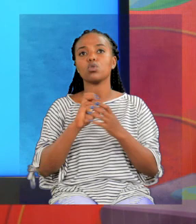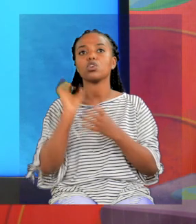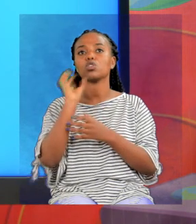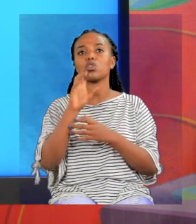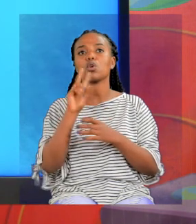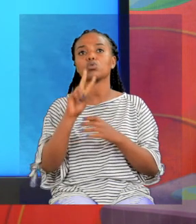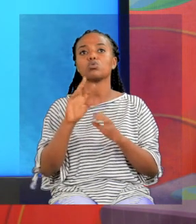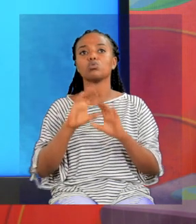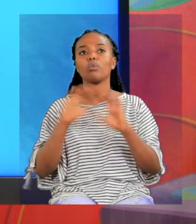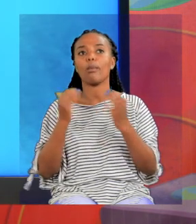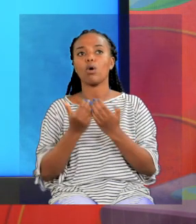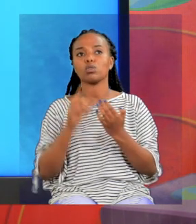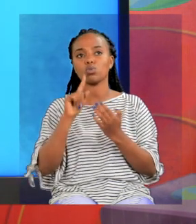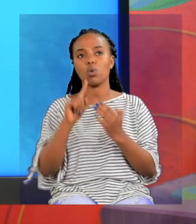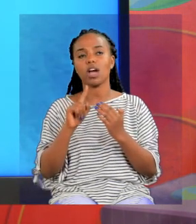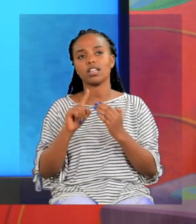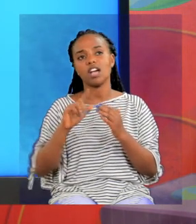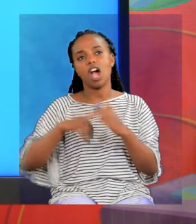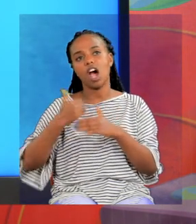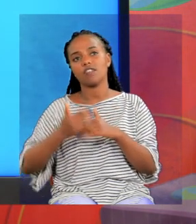one after the other,